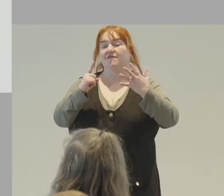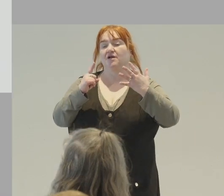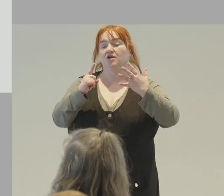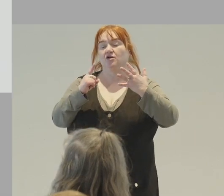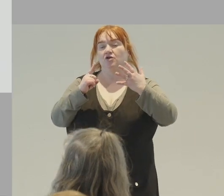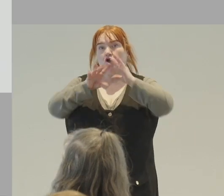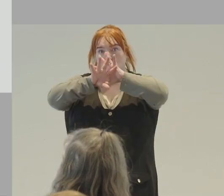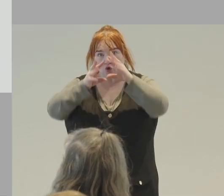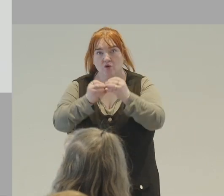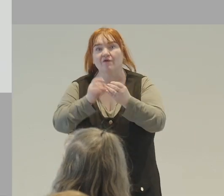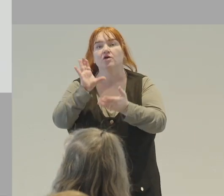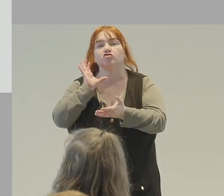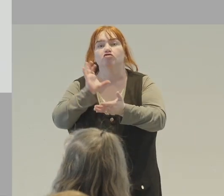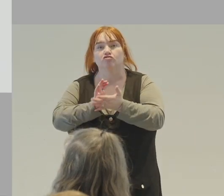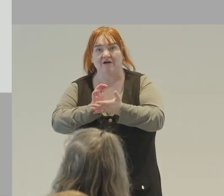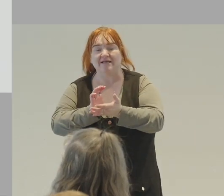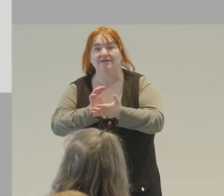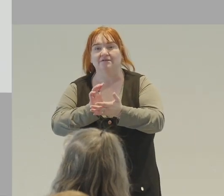So first off,